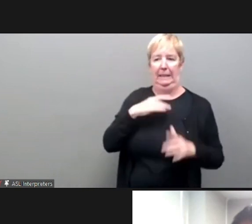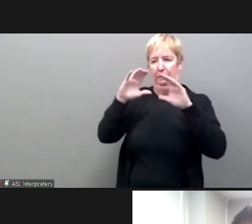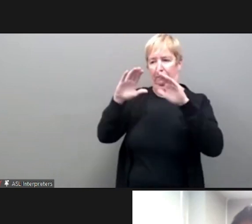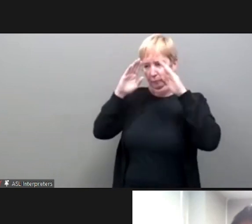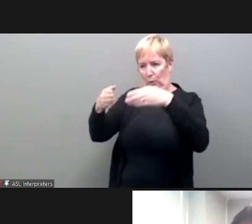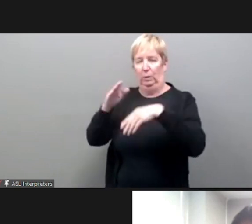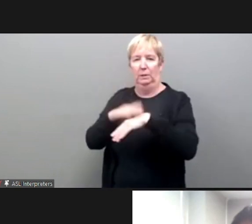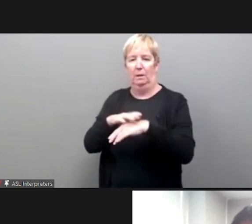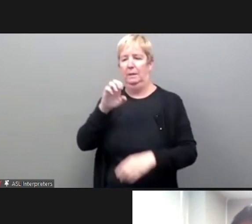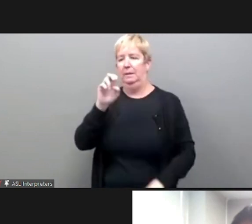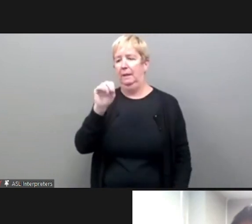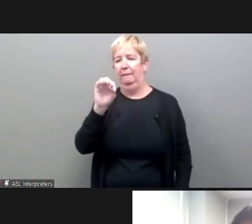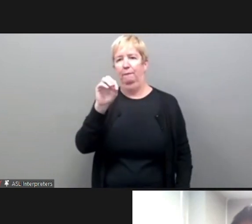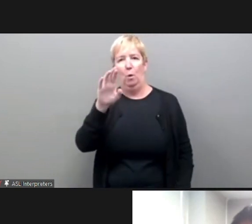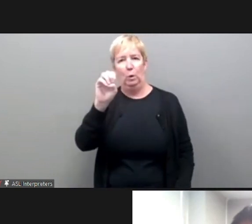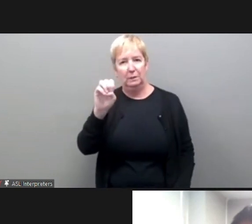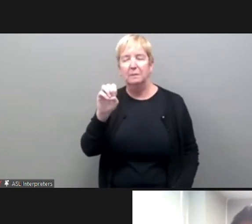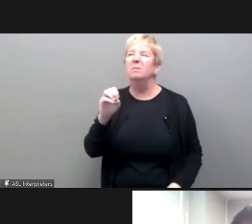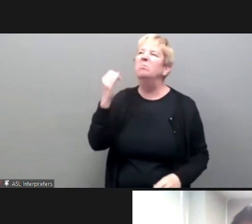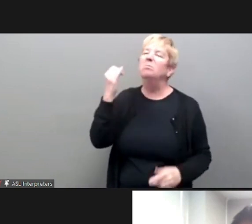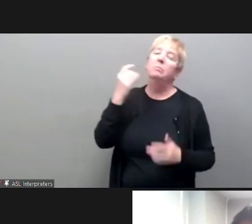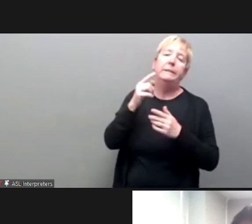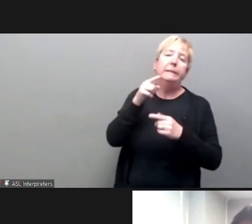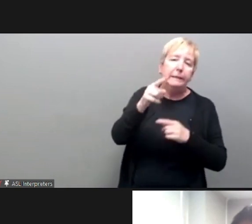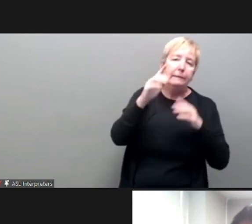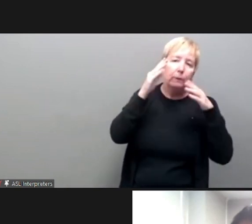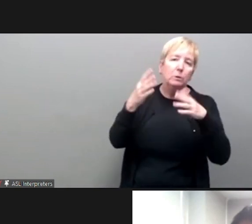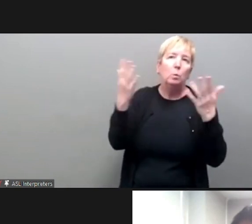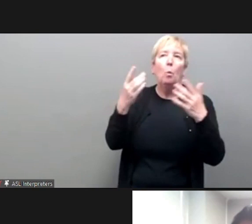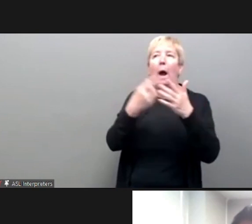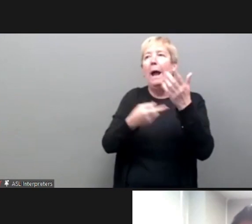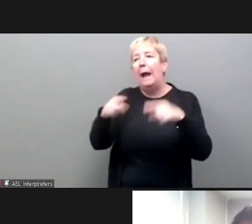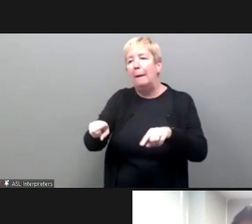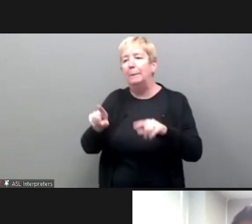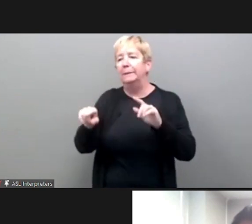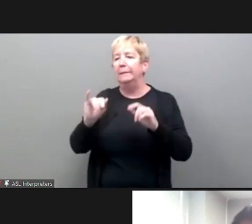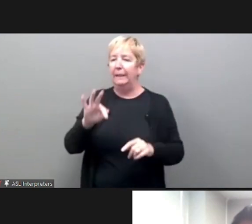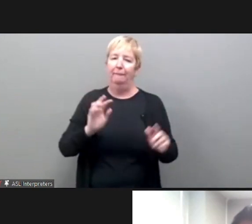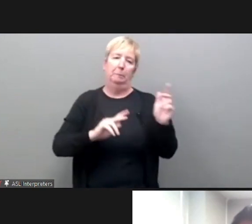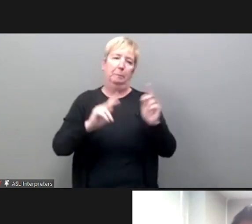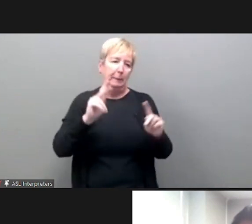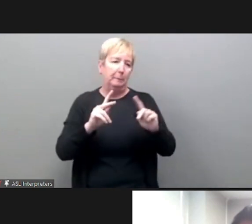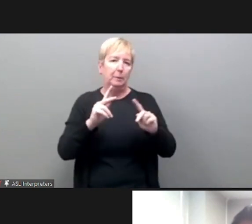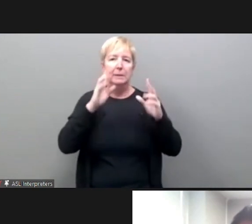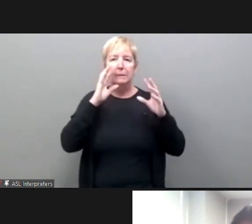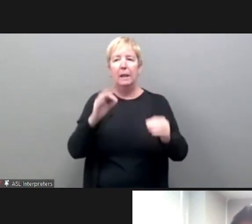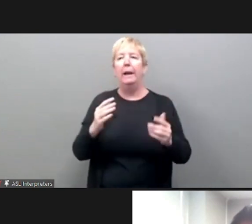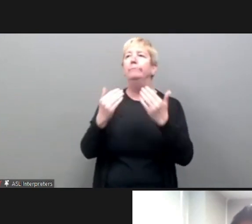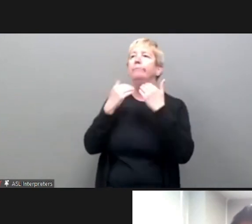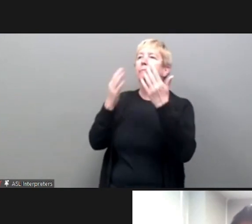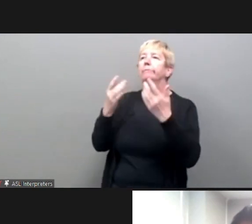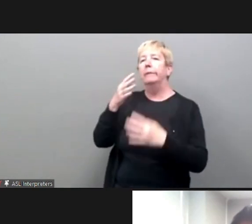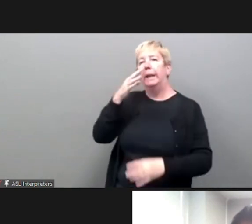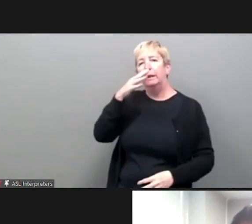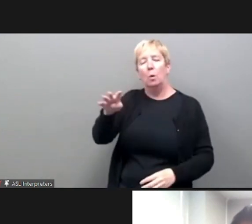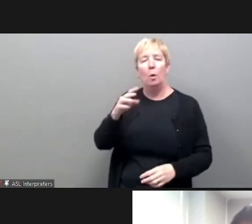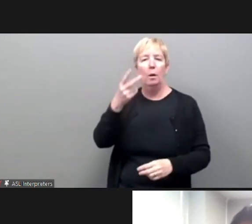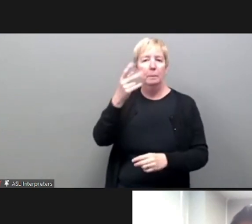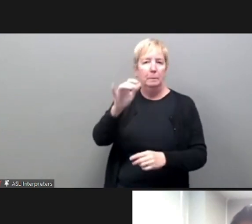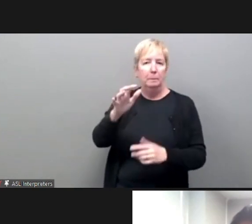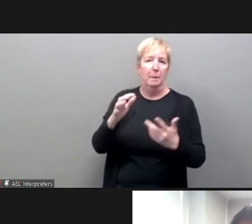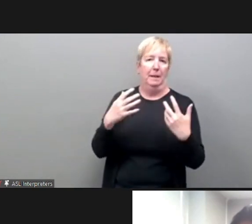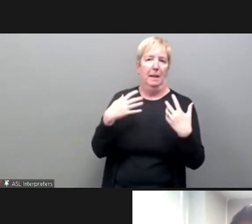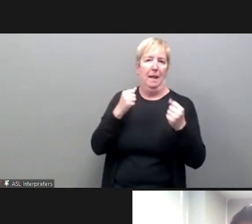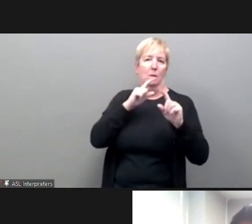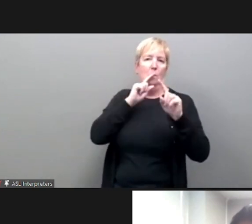of violations of the public health order, although he got to wear a tuxedo this summer on the lottery show because